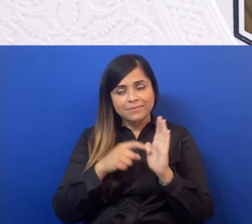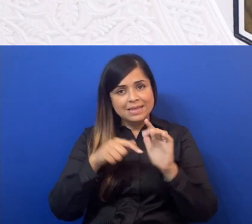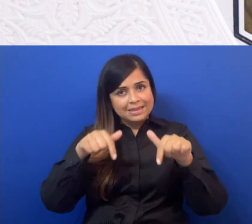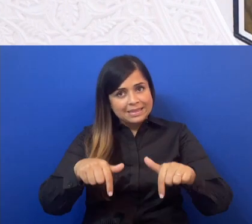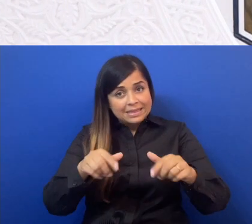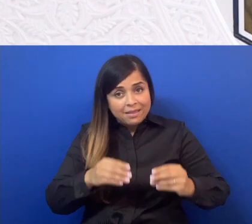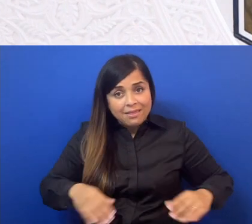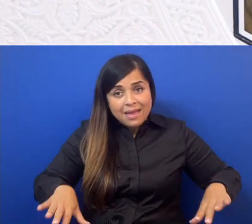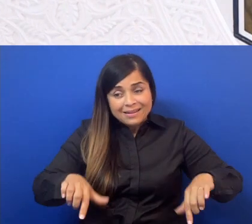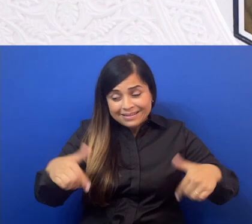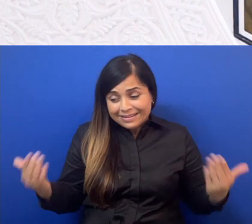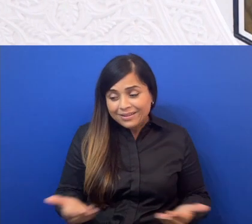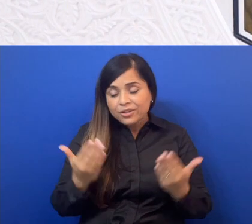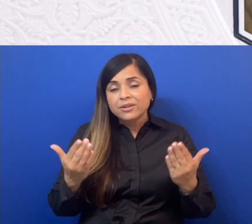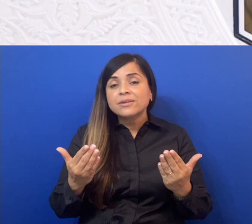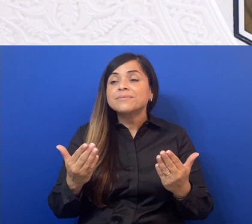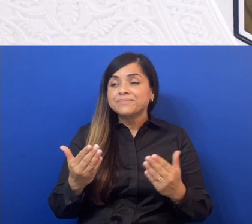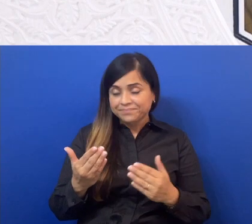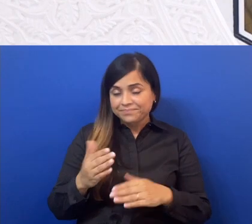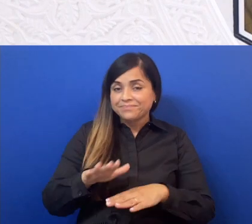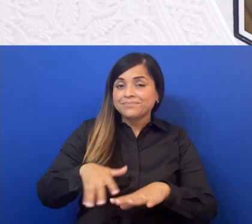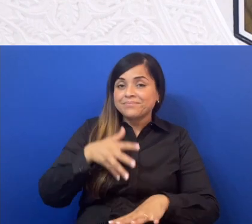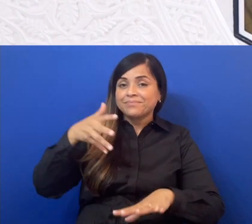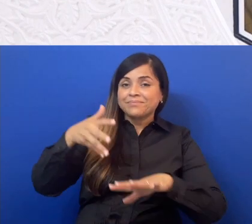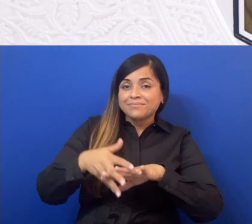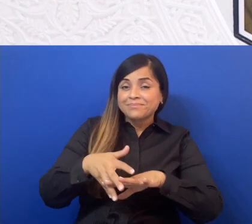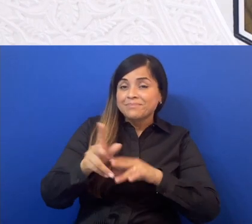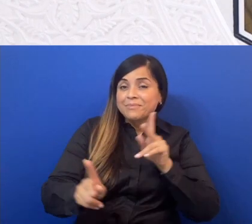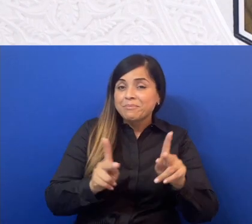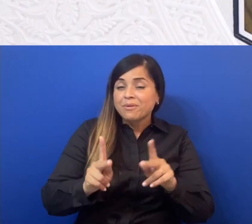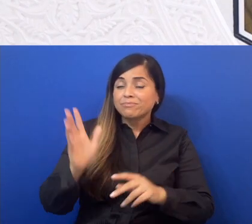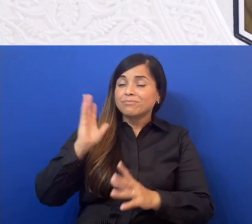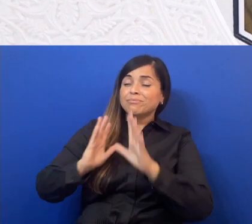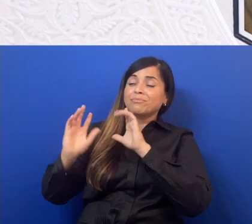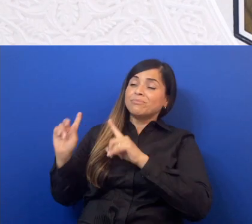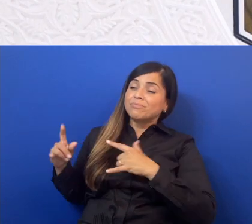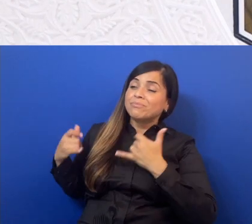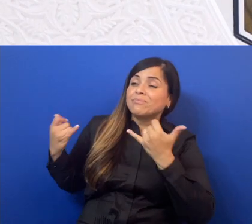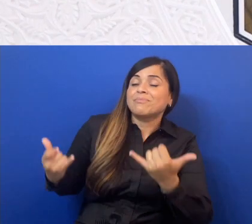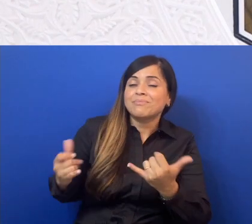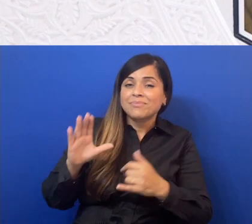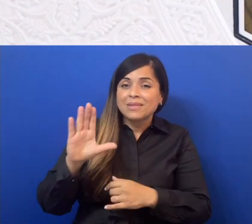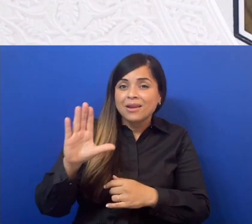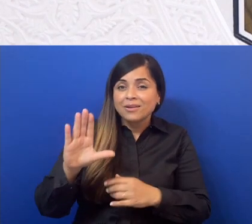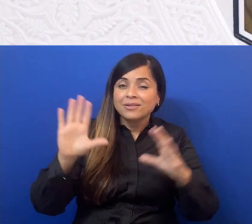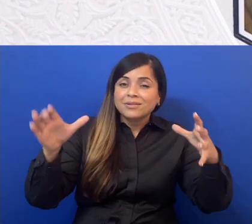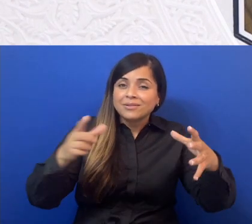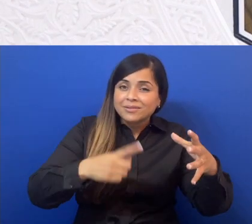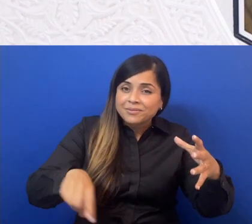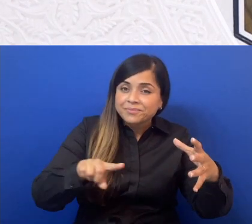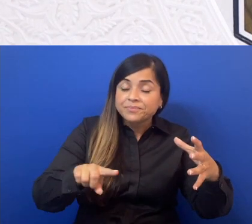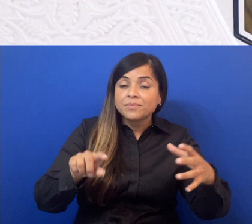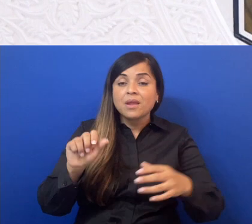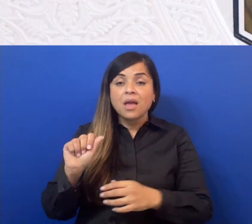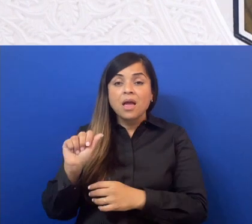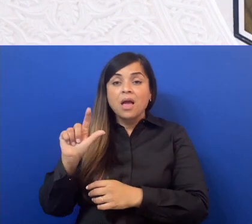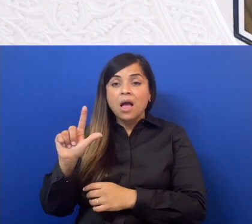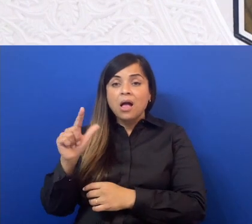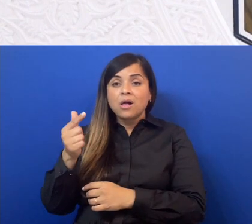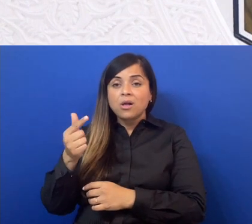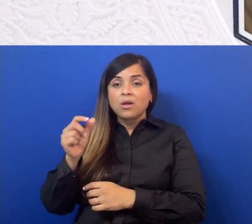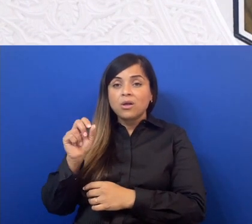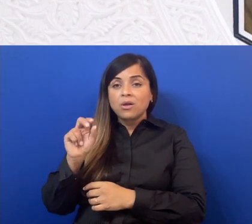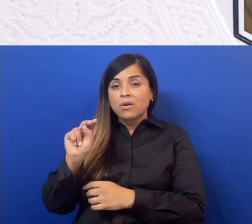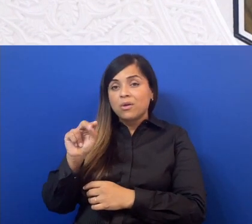acknowledging that the land on which we are virtually gathered is the ancestral territory of the Algonquin Anishinaabeg people. The